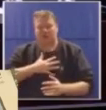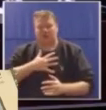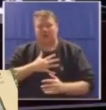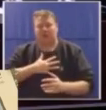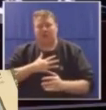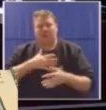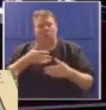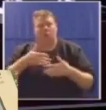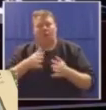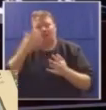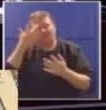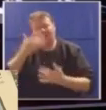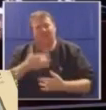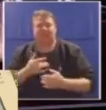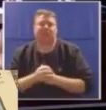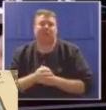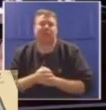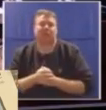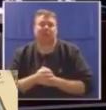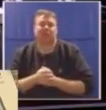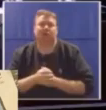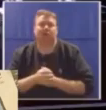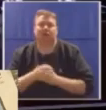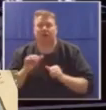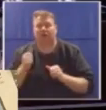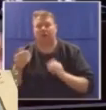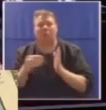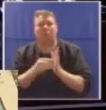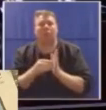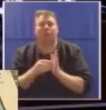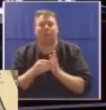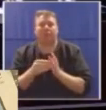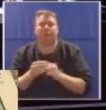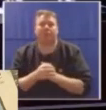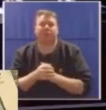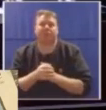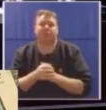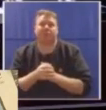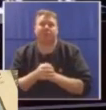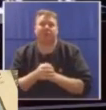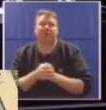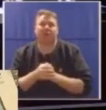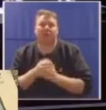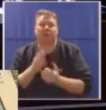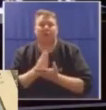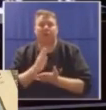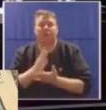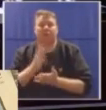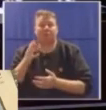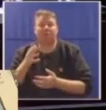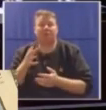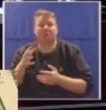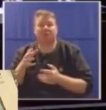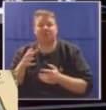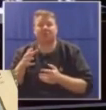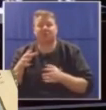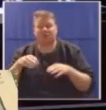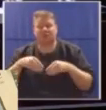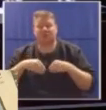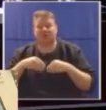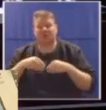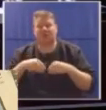respiratory nature, and they then ascribe it to the emissions, we have to sit up and take notice. But